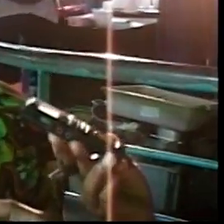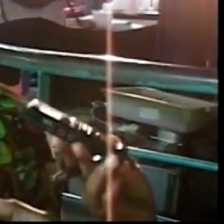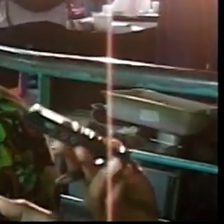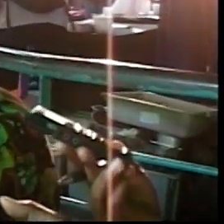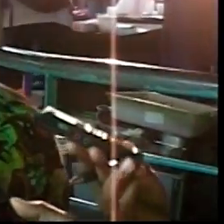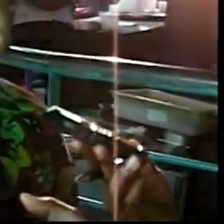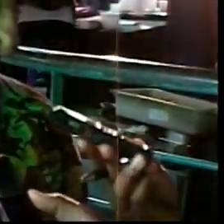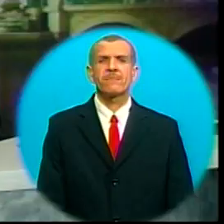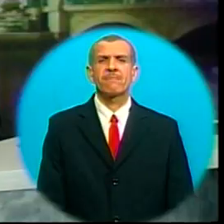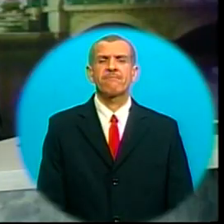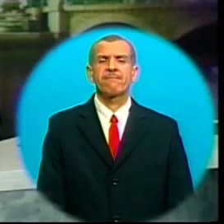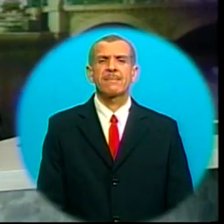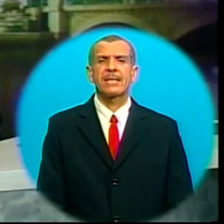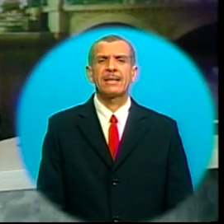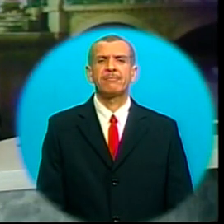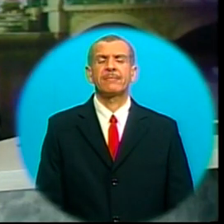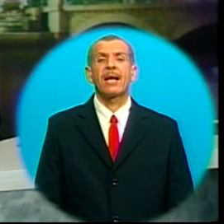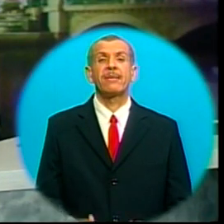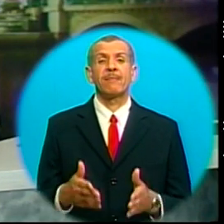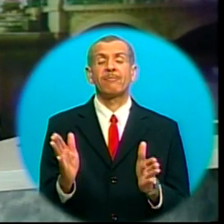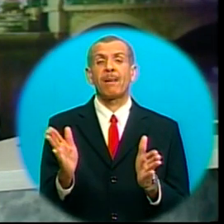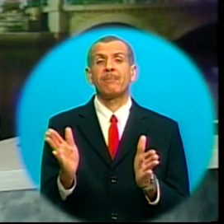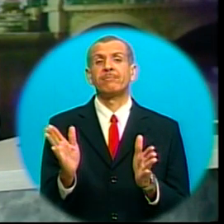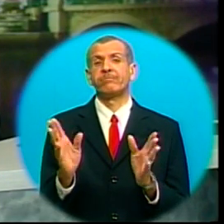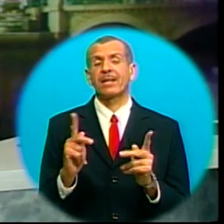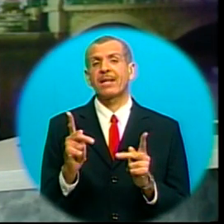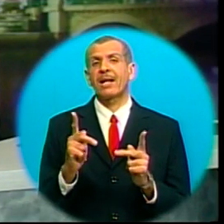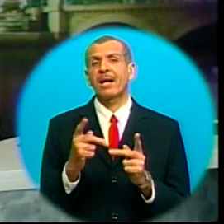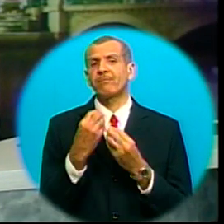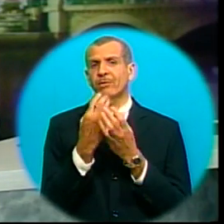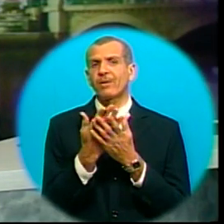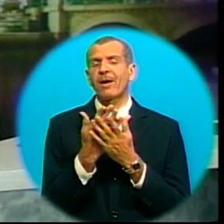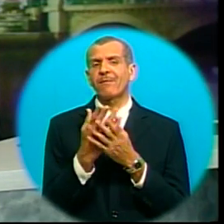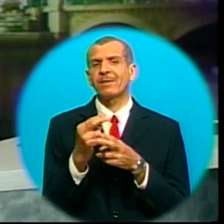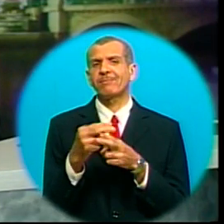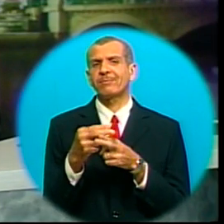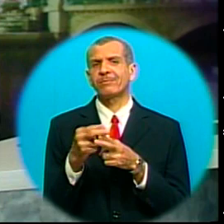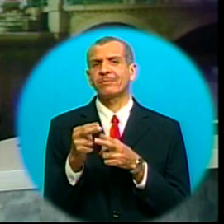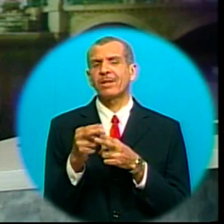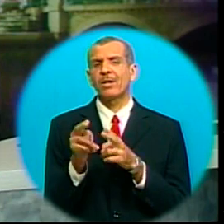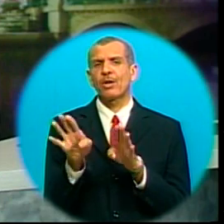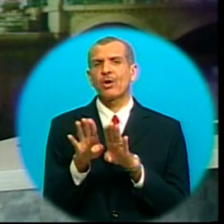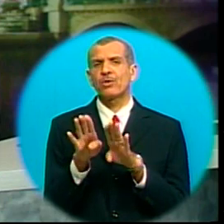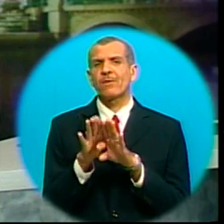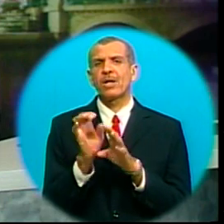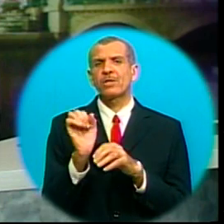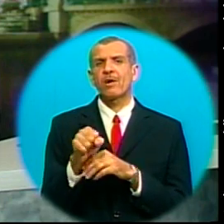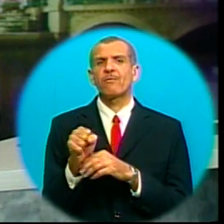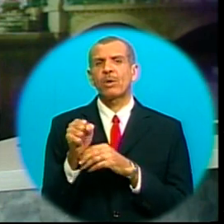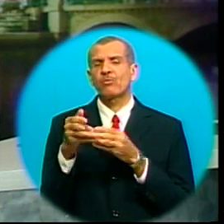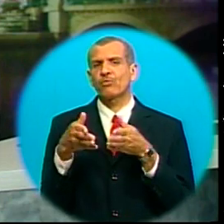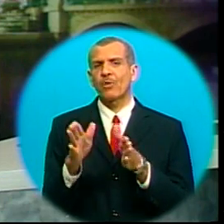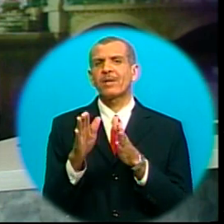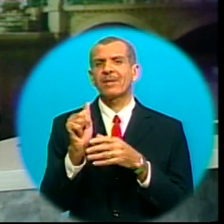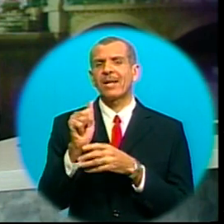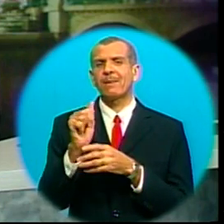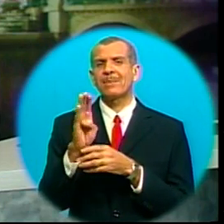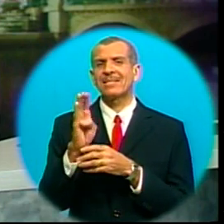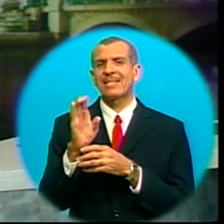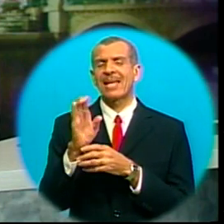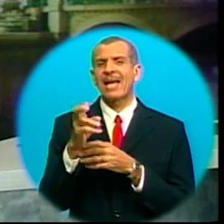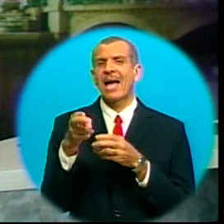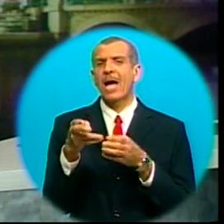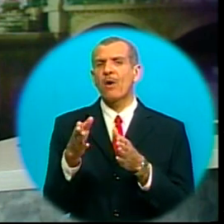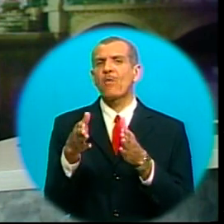celebrated. The public is being advised of the temporary closure of the southbound lane of the ABC highway